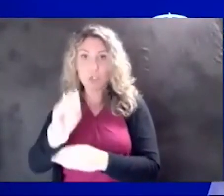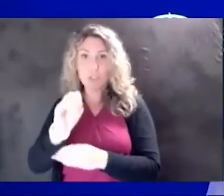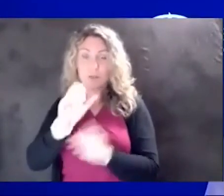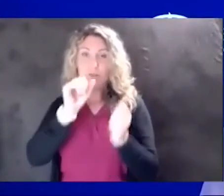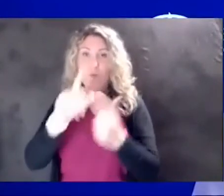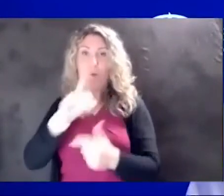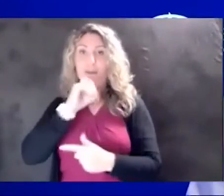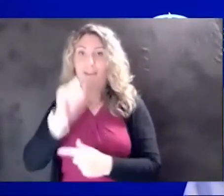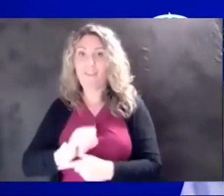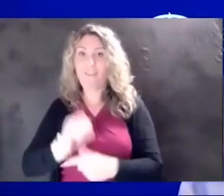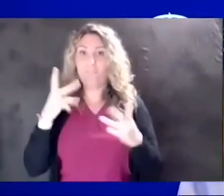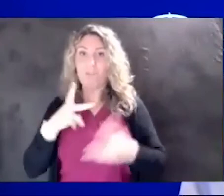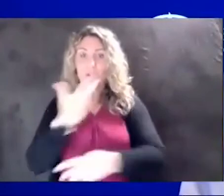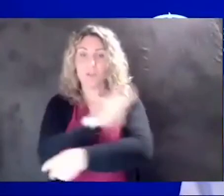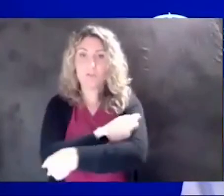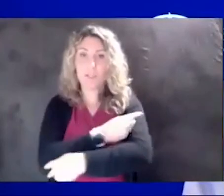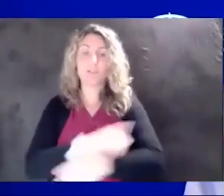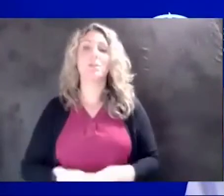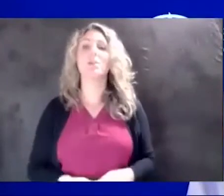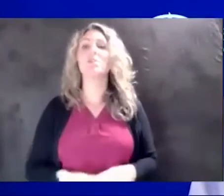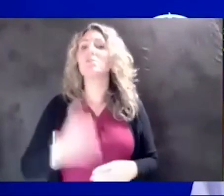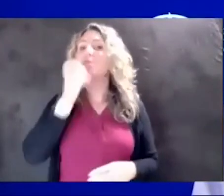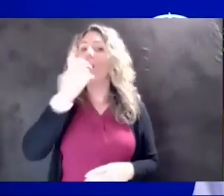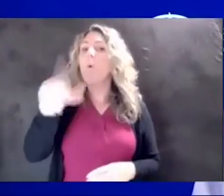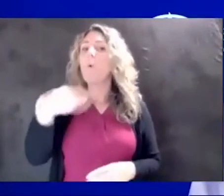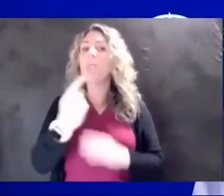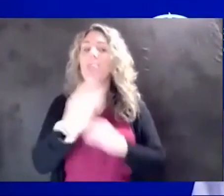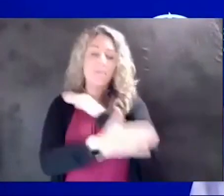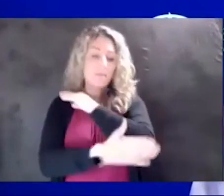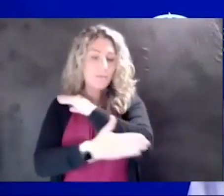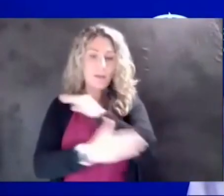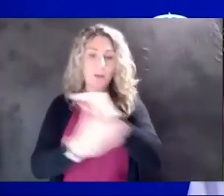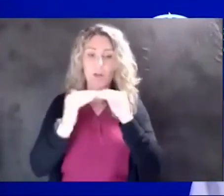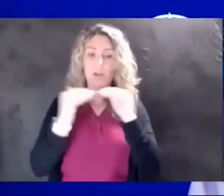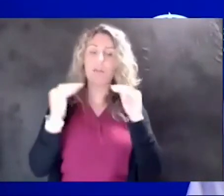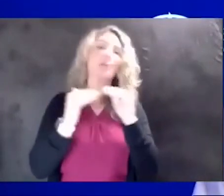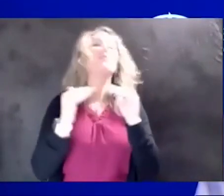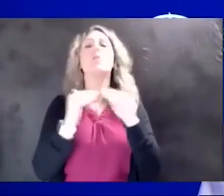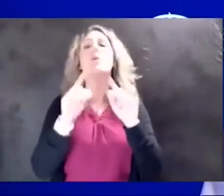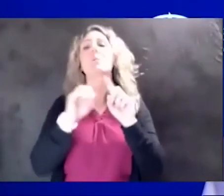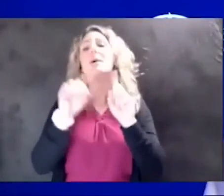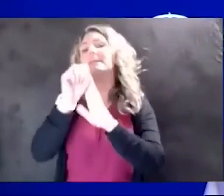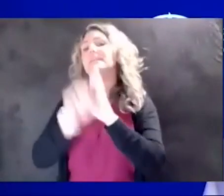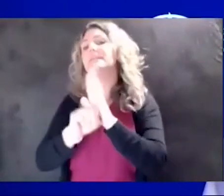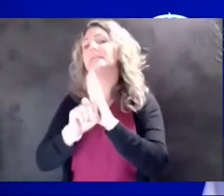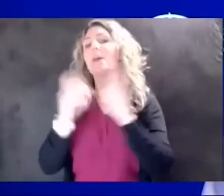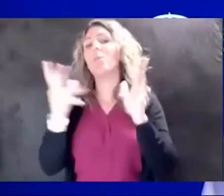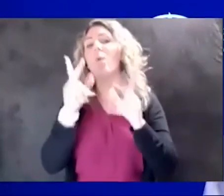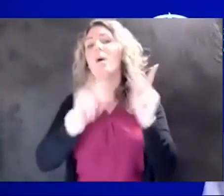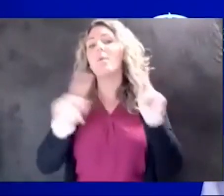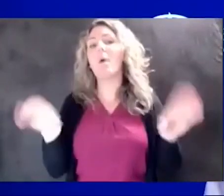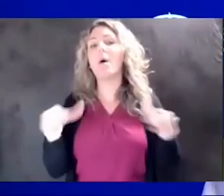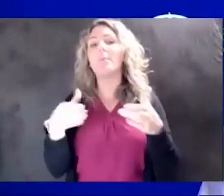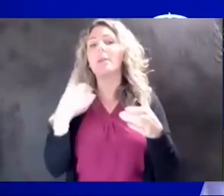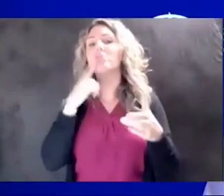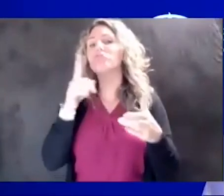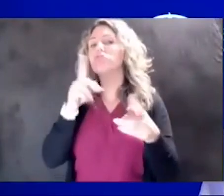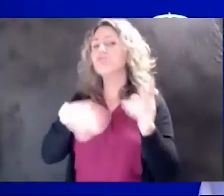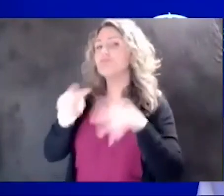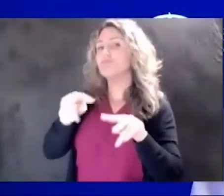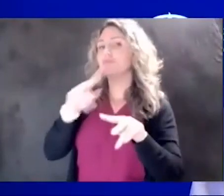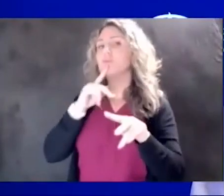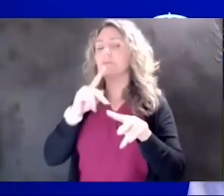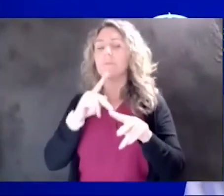fully vaccinated. So not only county level and state level, but you also have to understand what population are you looking at. So that's for all